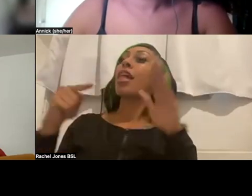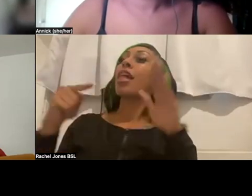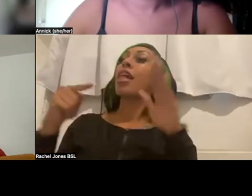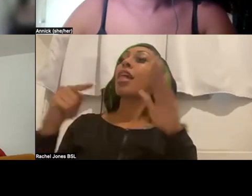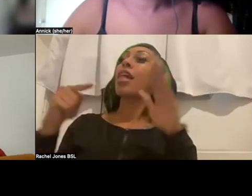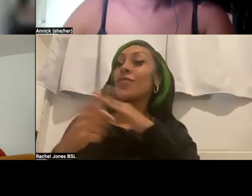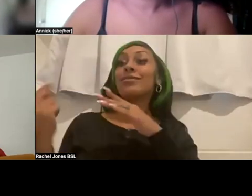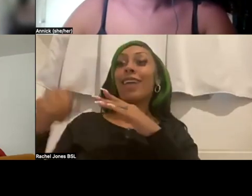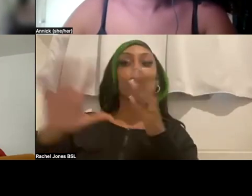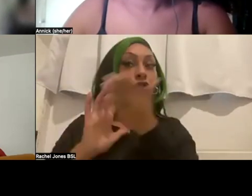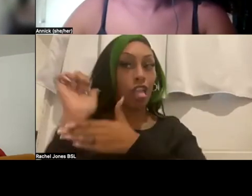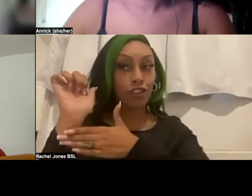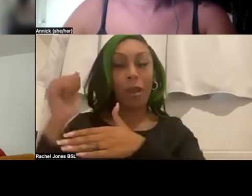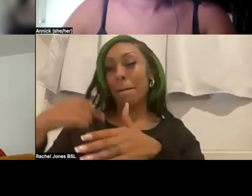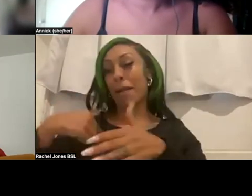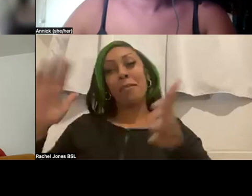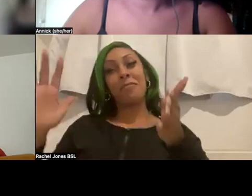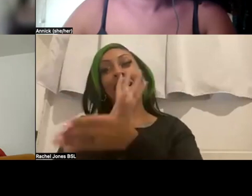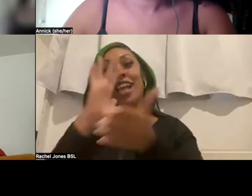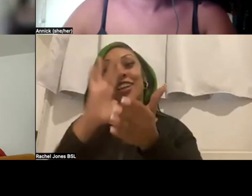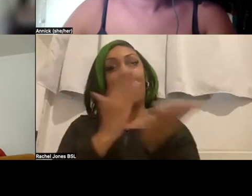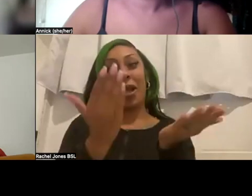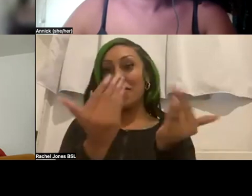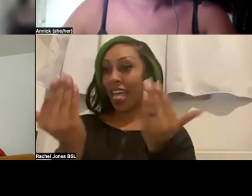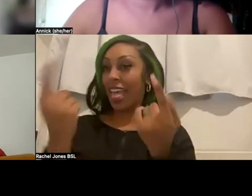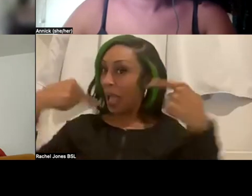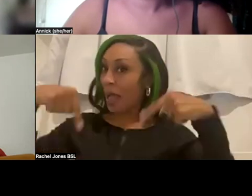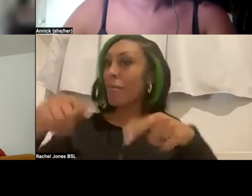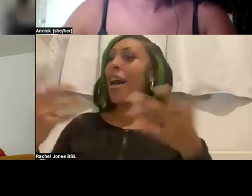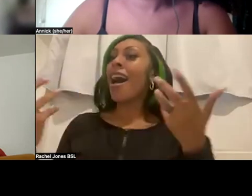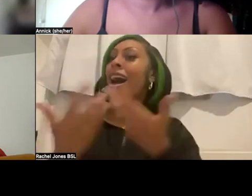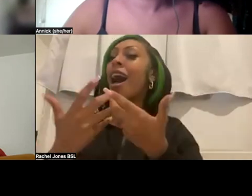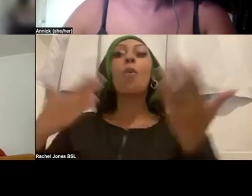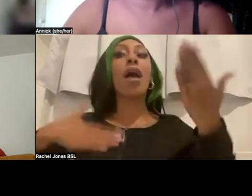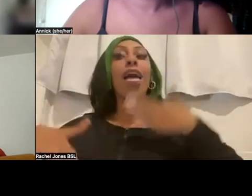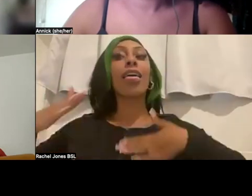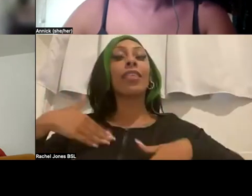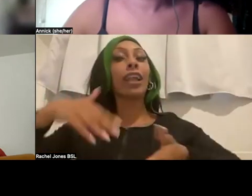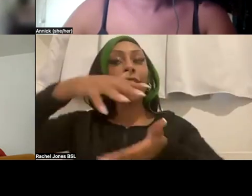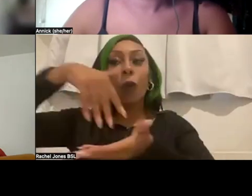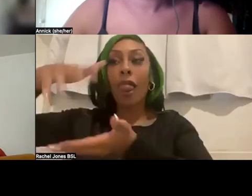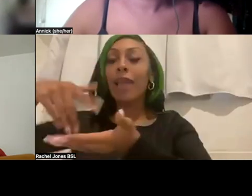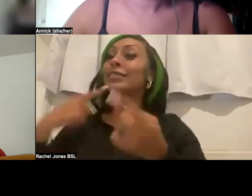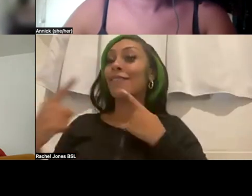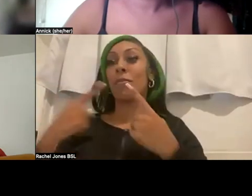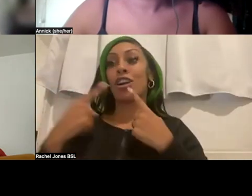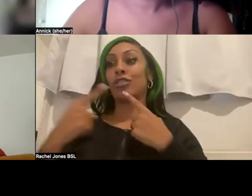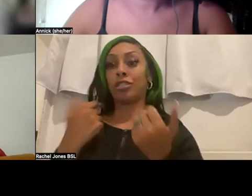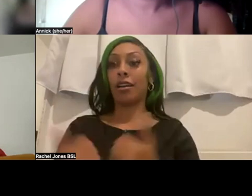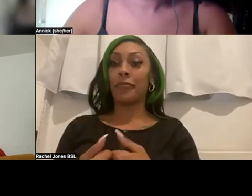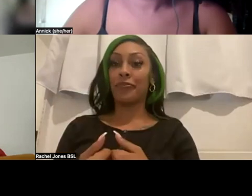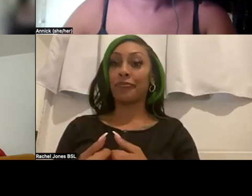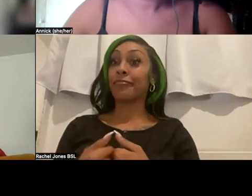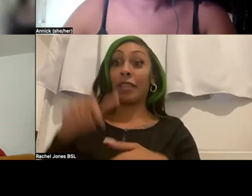Drama. And it's my pleasure to welcome you to How Do We Ethically Collect Data? So this is a panel that